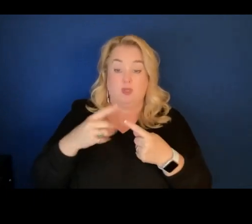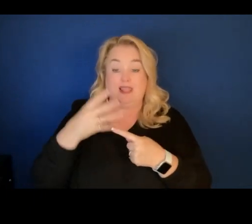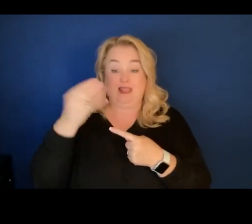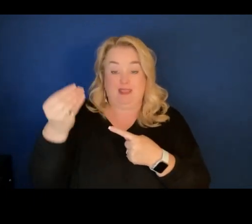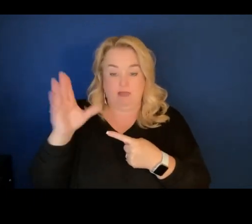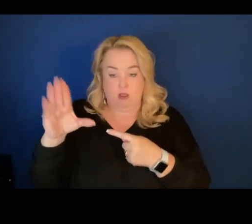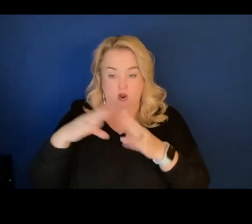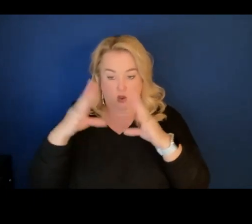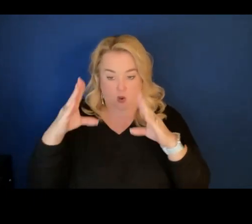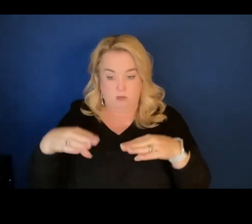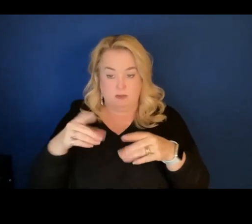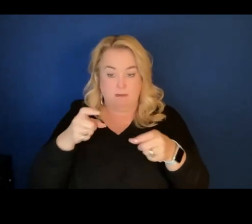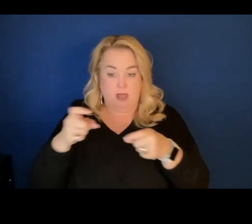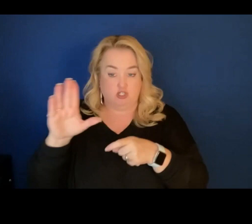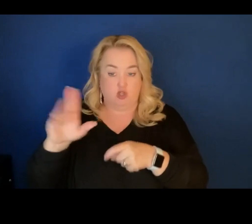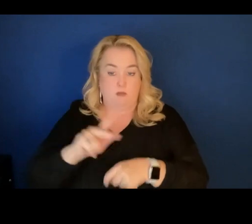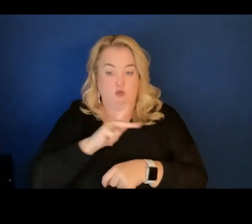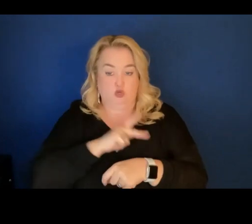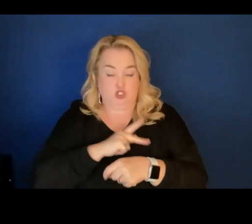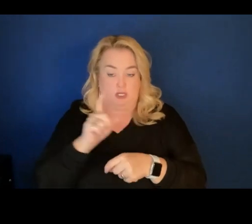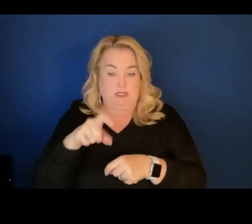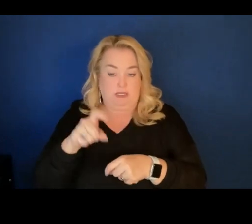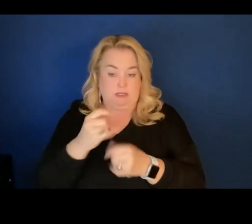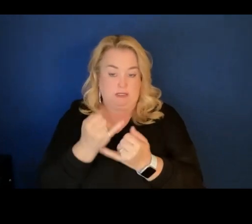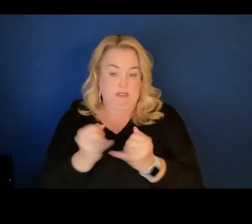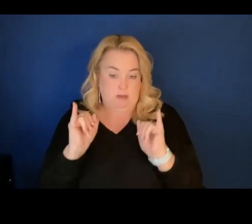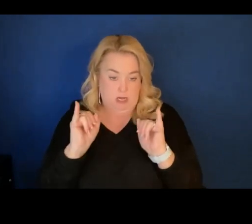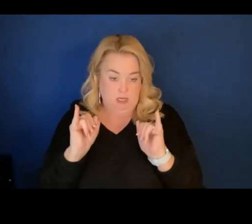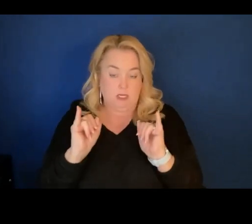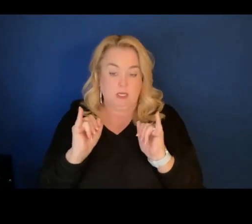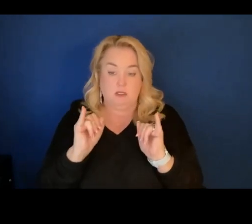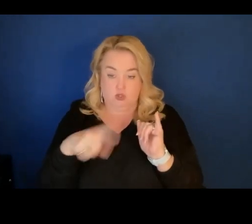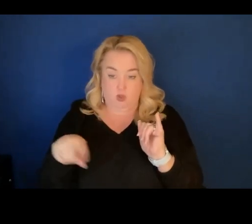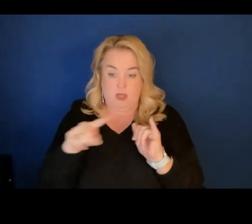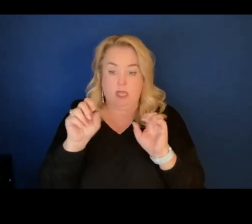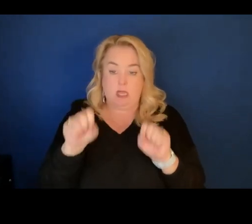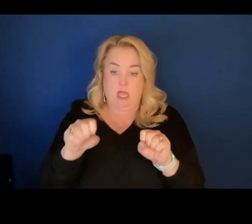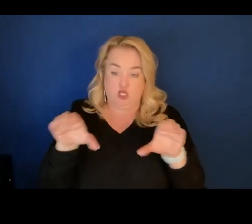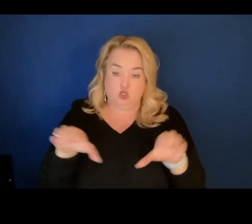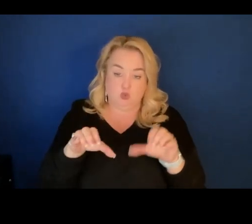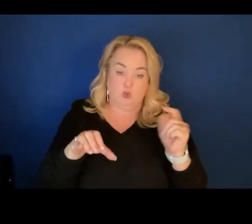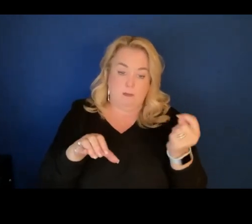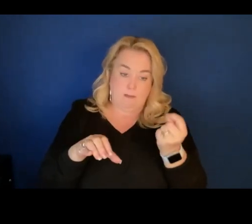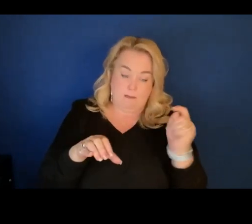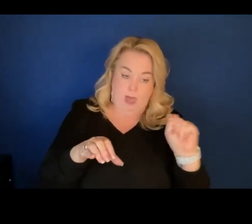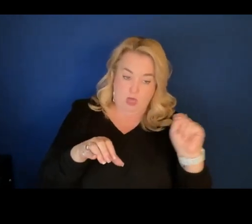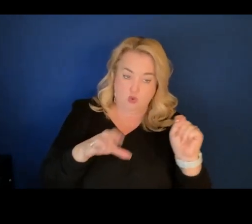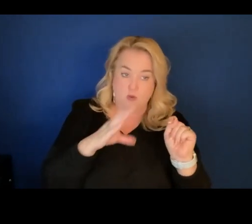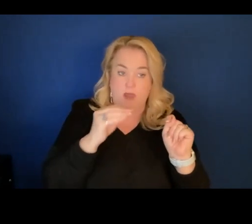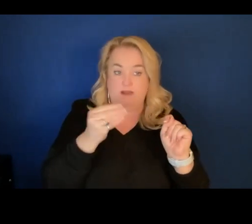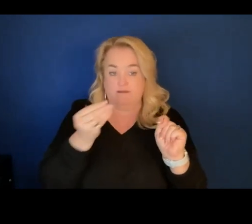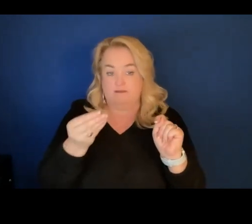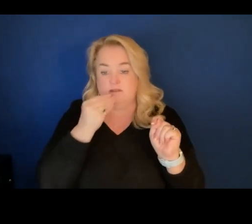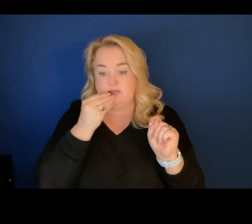manage their personal needs independently. So they're able to manage in the bathroom and feed themselves and that kind of thing.